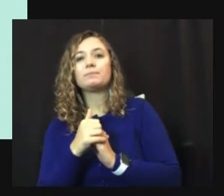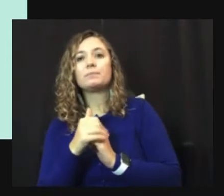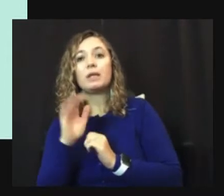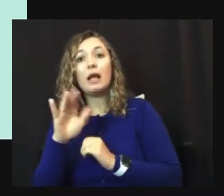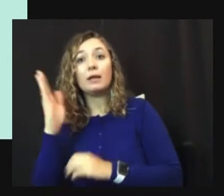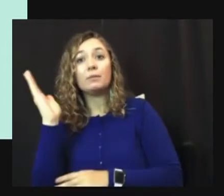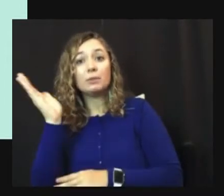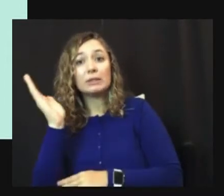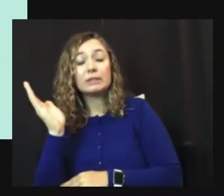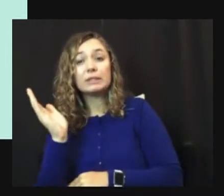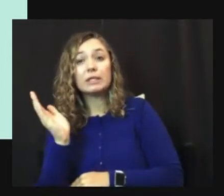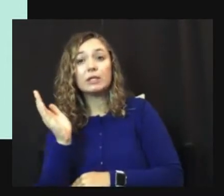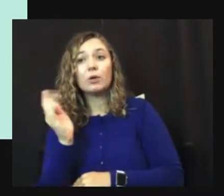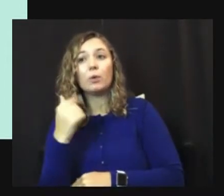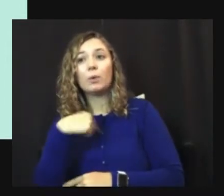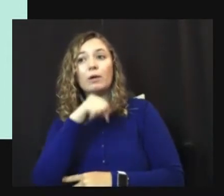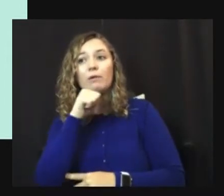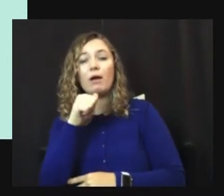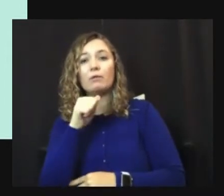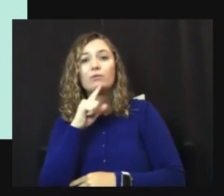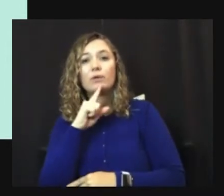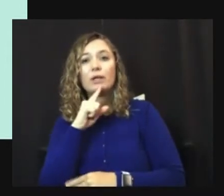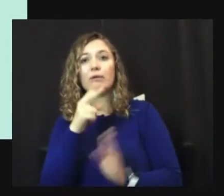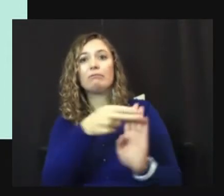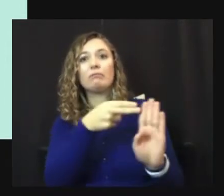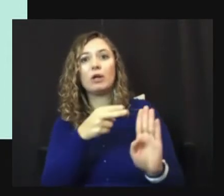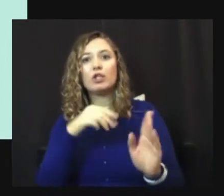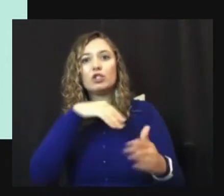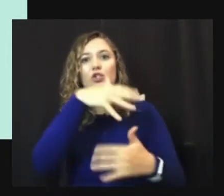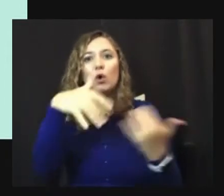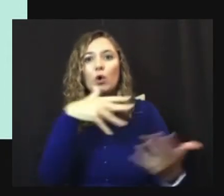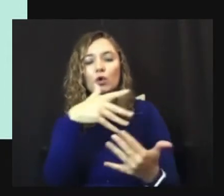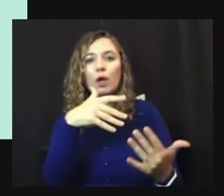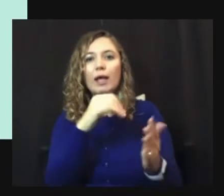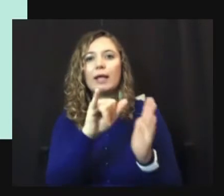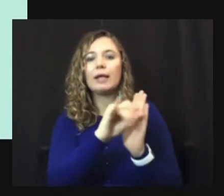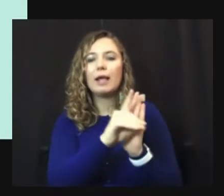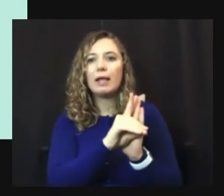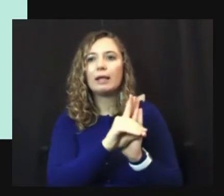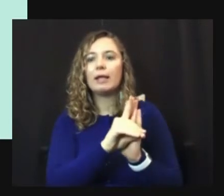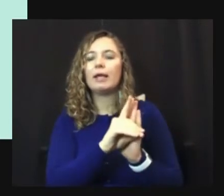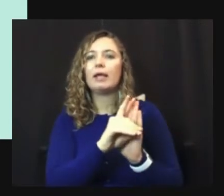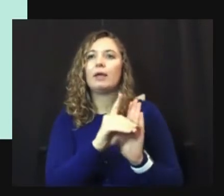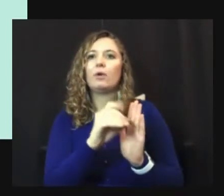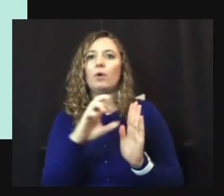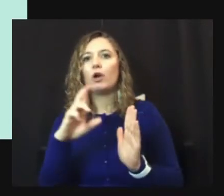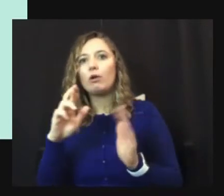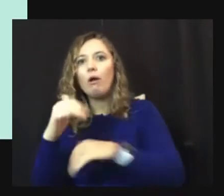So less defined by country, borders, and